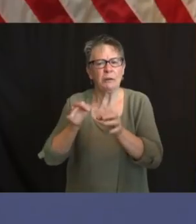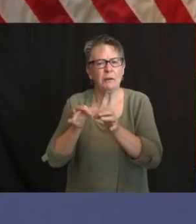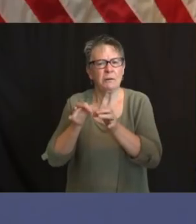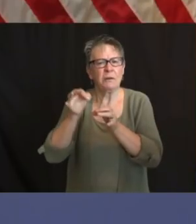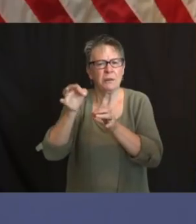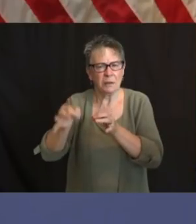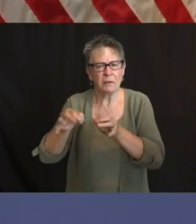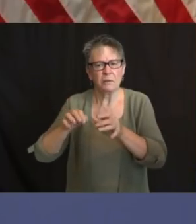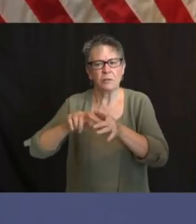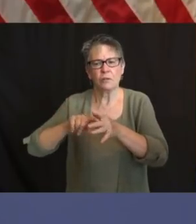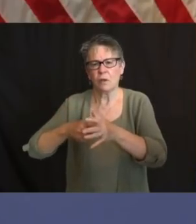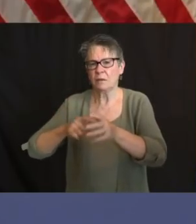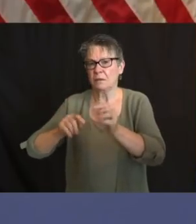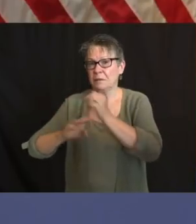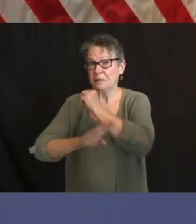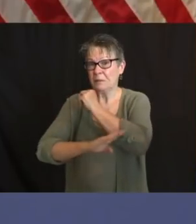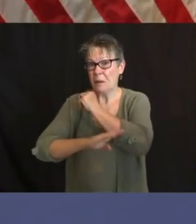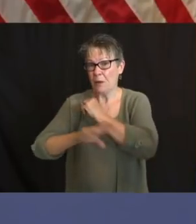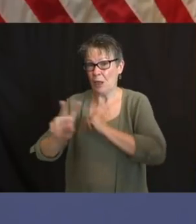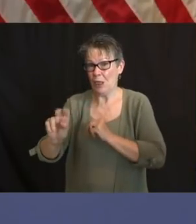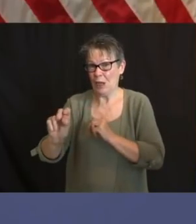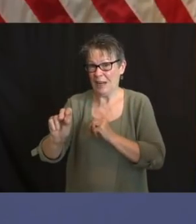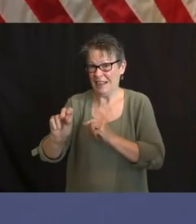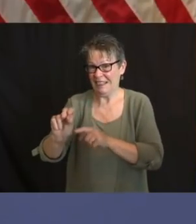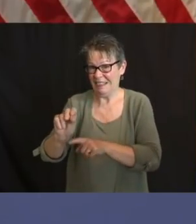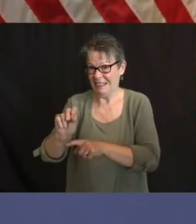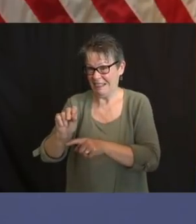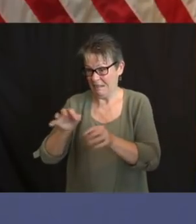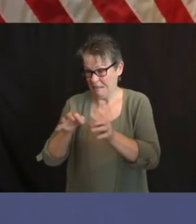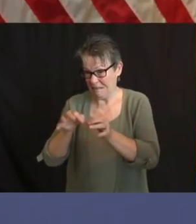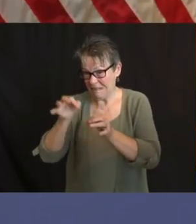going to say with 5 or 6 days to go at the end of May, maybe a week.